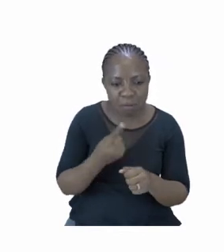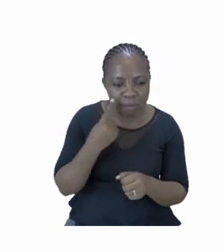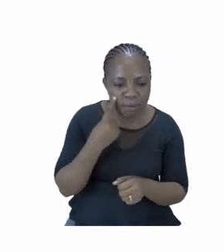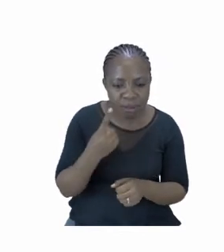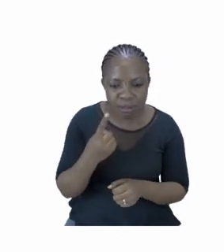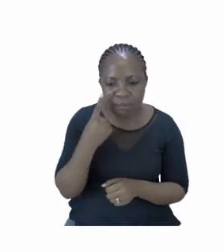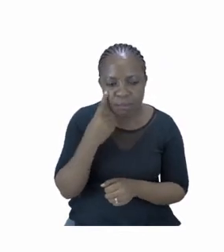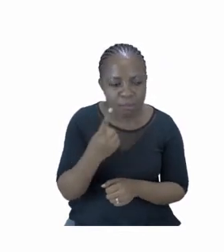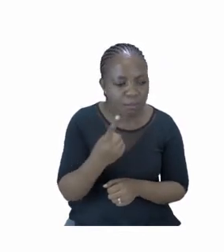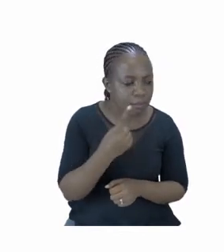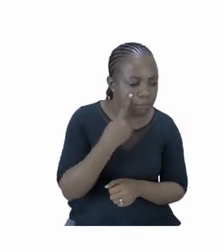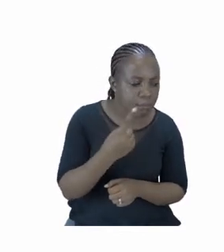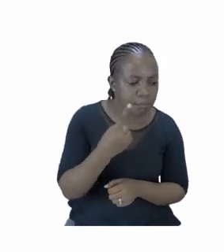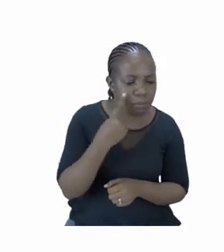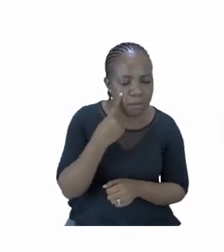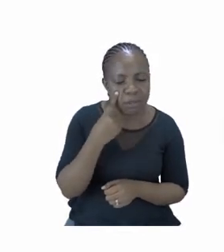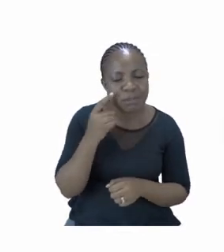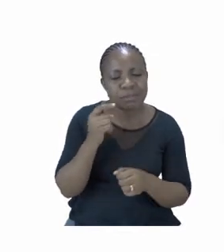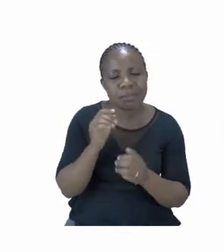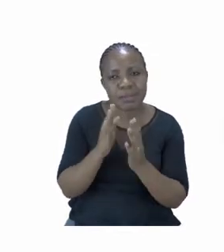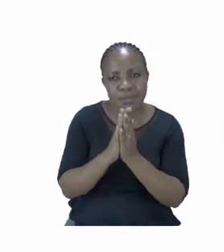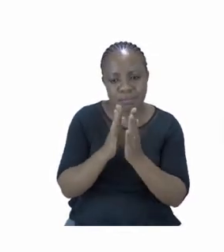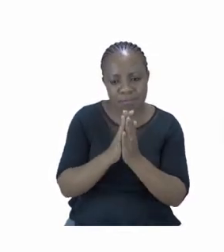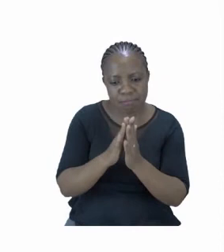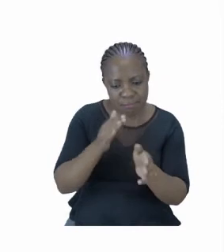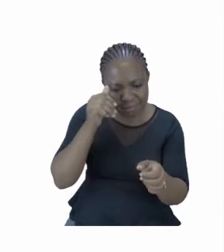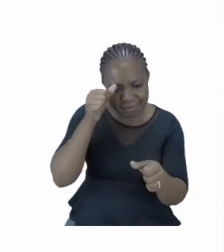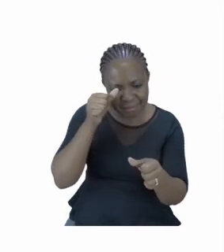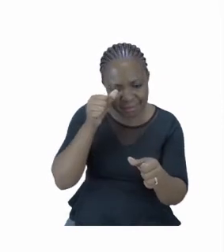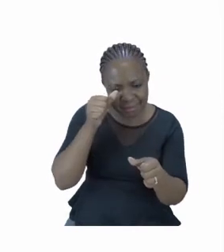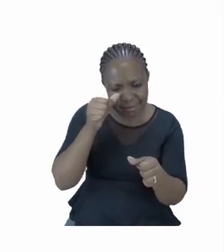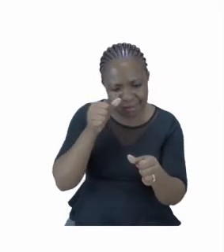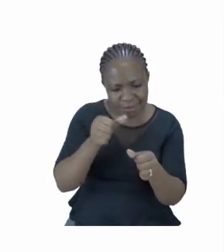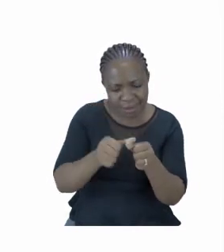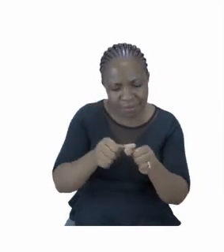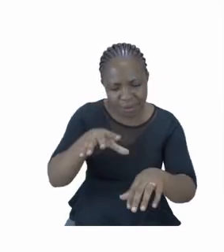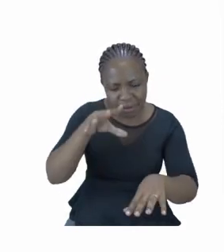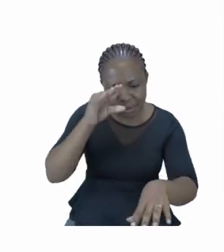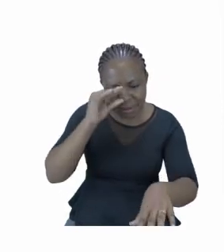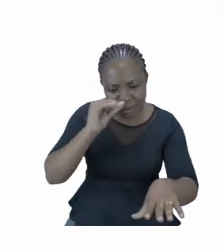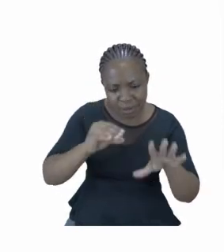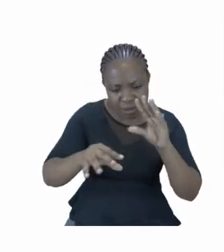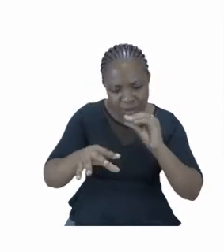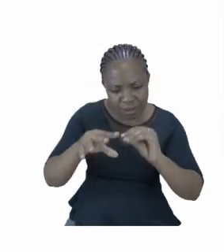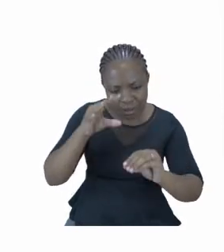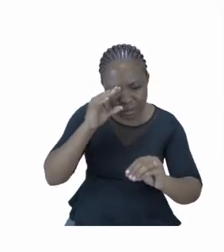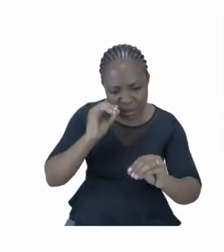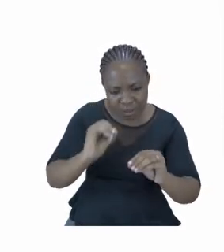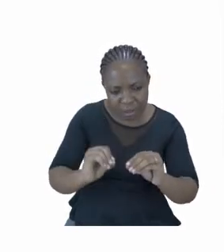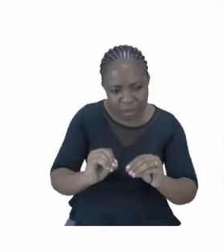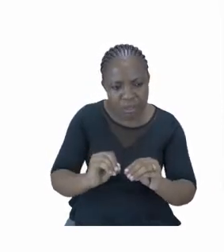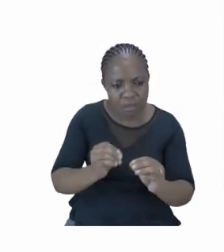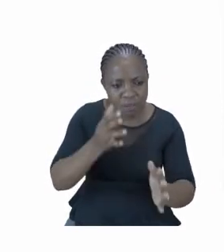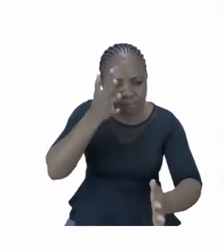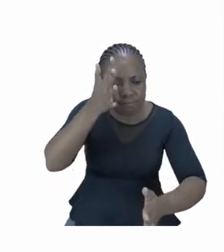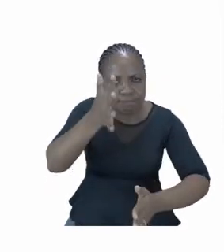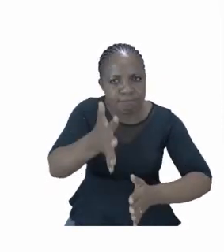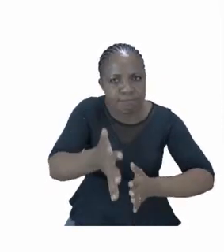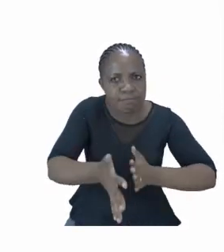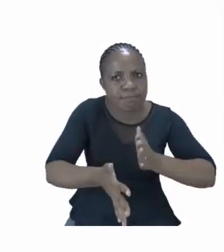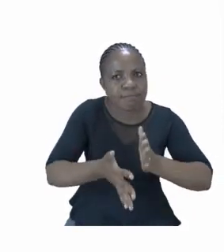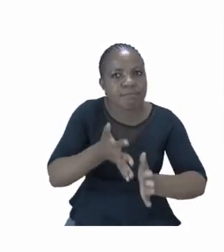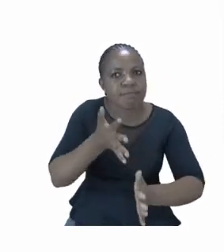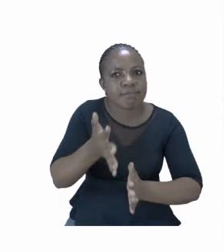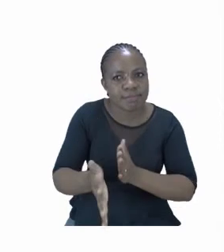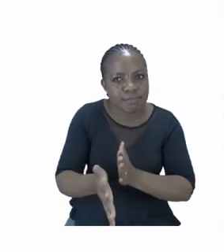that we need to learn not only how to read them, but how to write them and how to